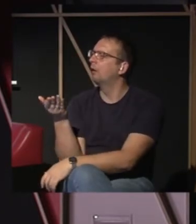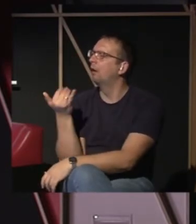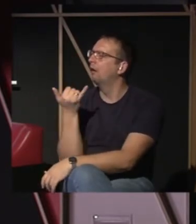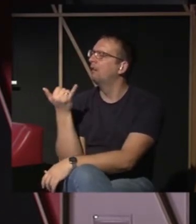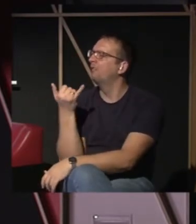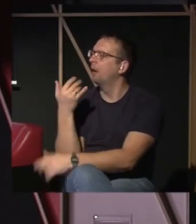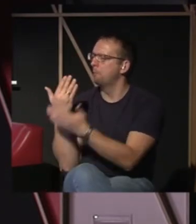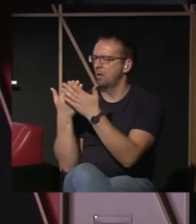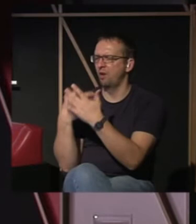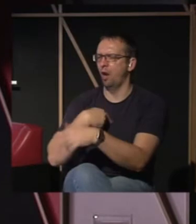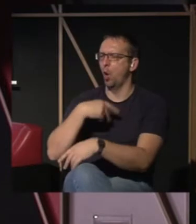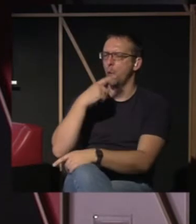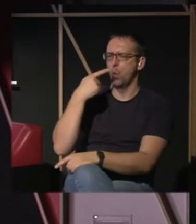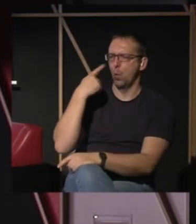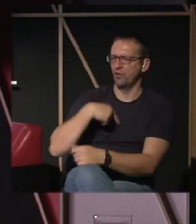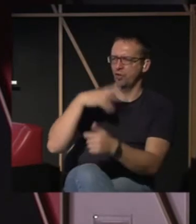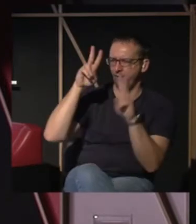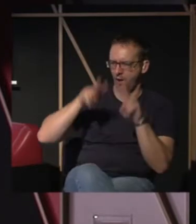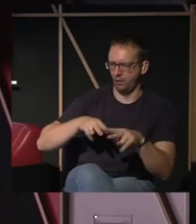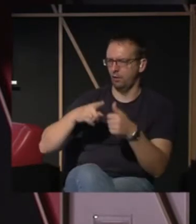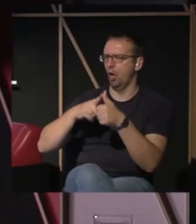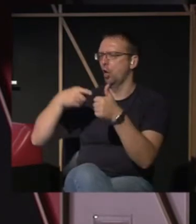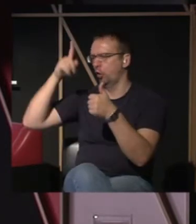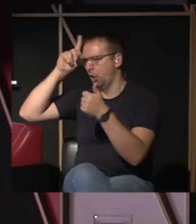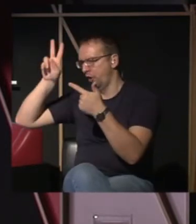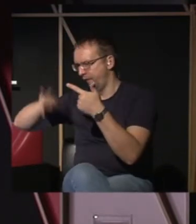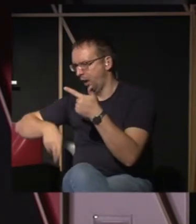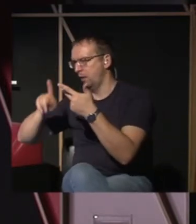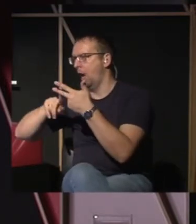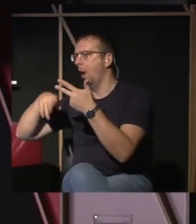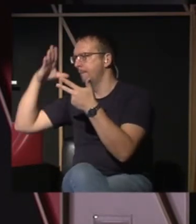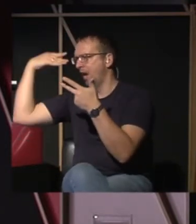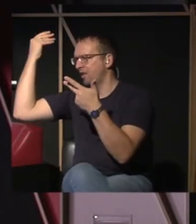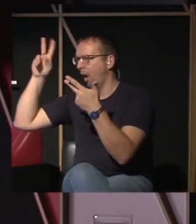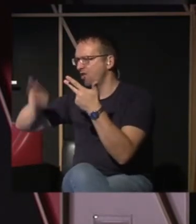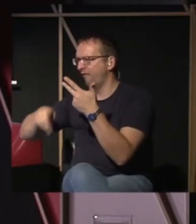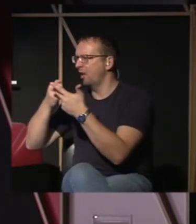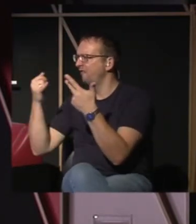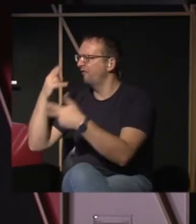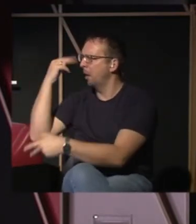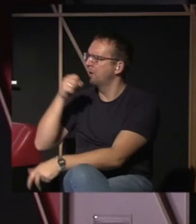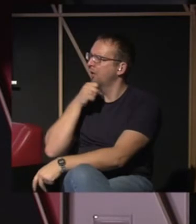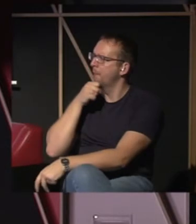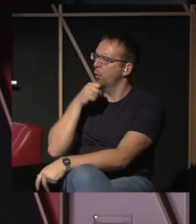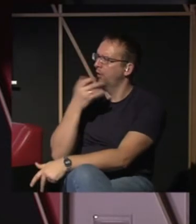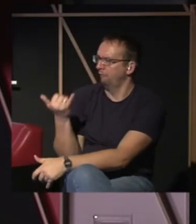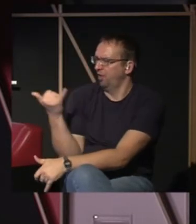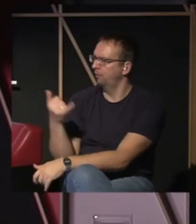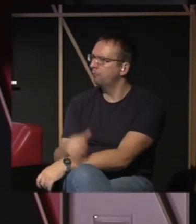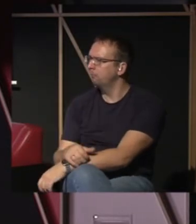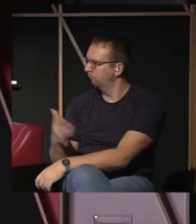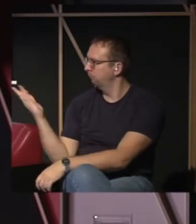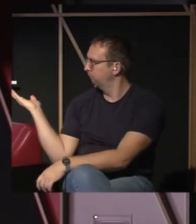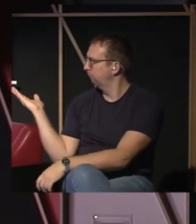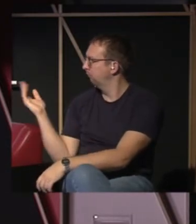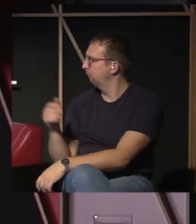als russischer, als deutscher und als mexikanischer Fan das Ganze erleben konnte?